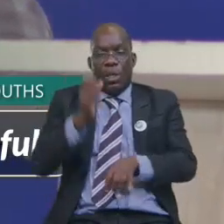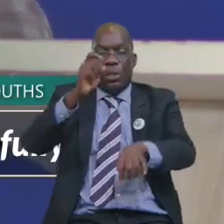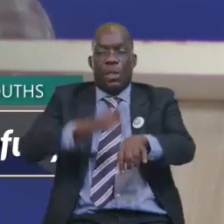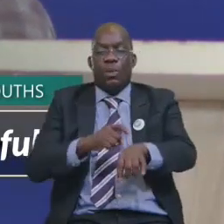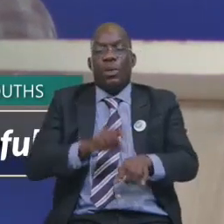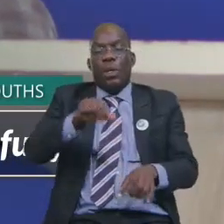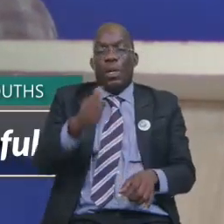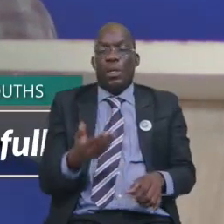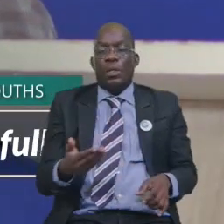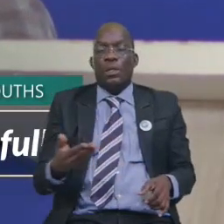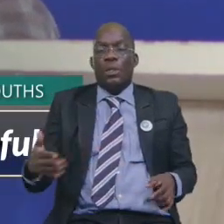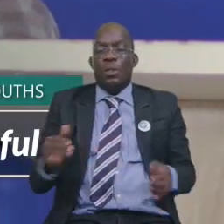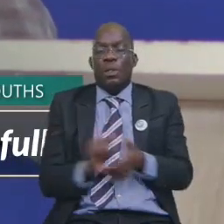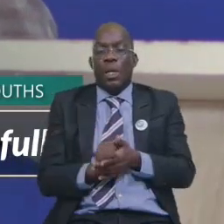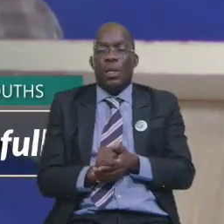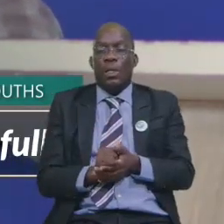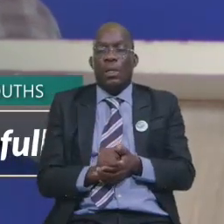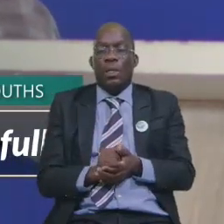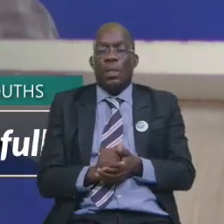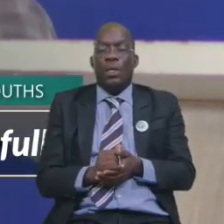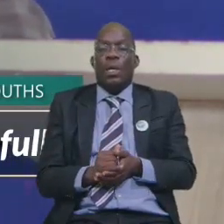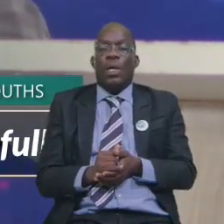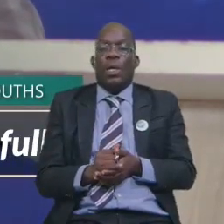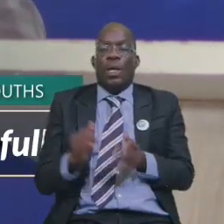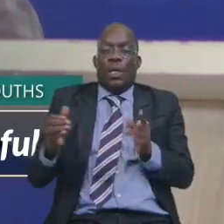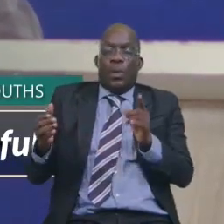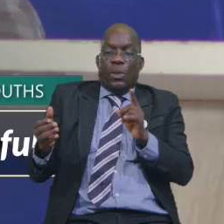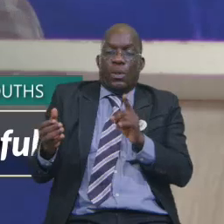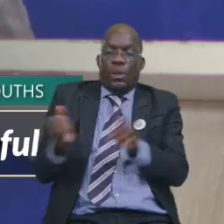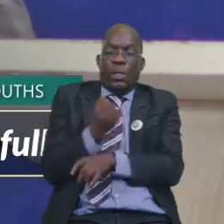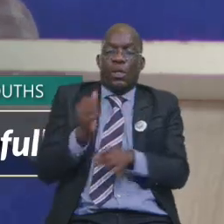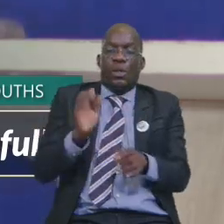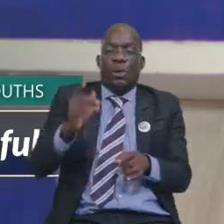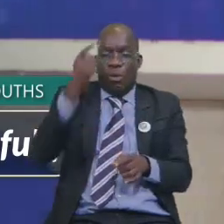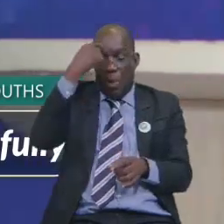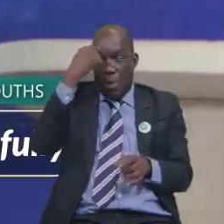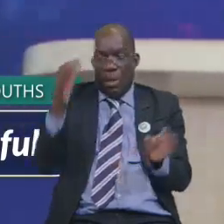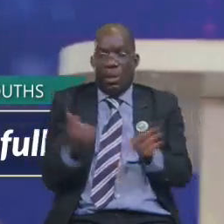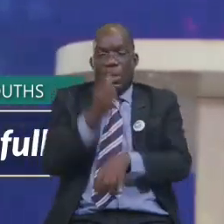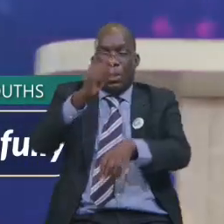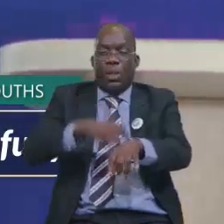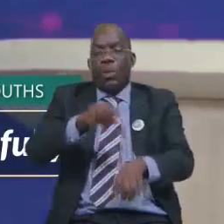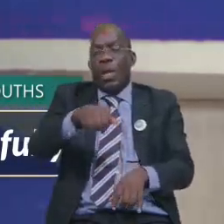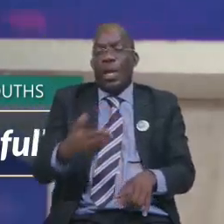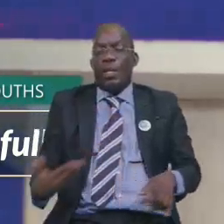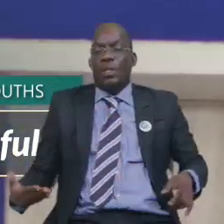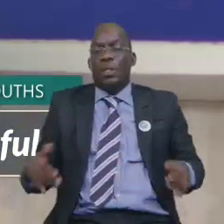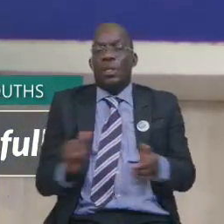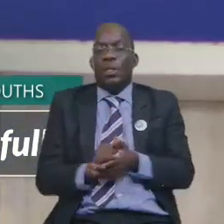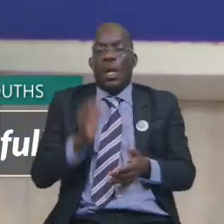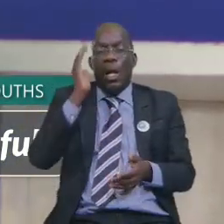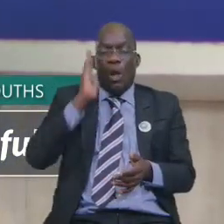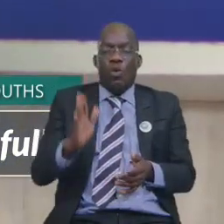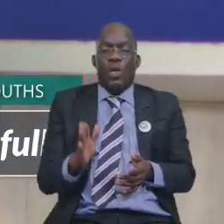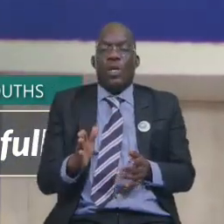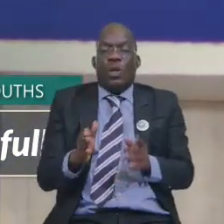Anything that takes and seizes your mind takes time. Anything that will